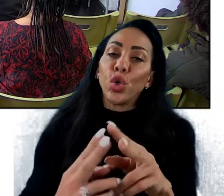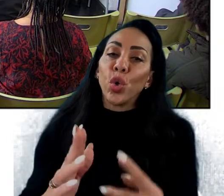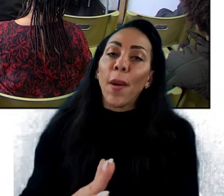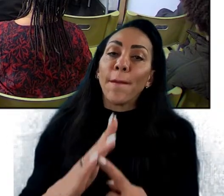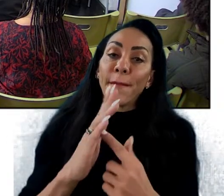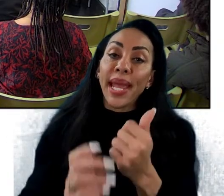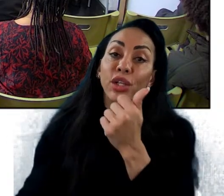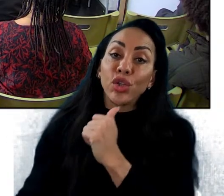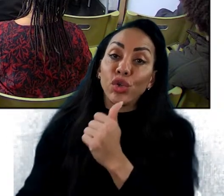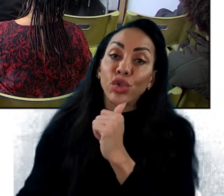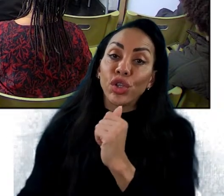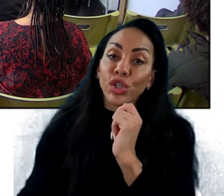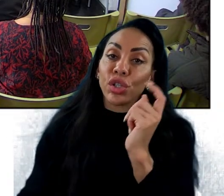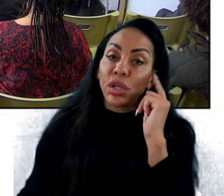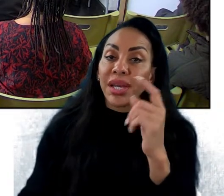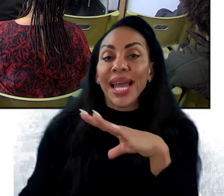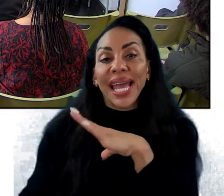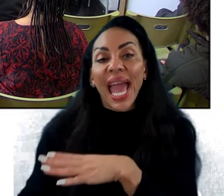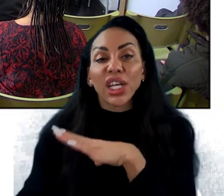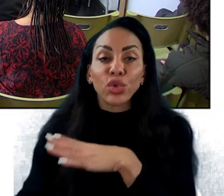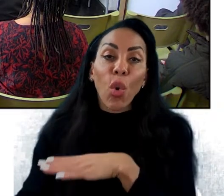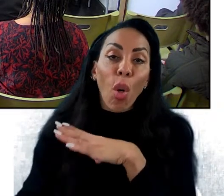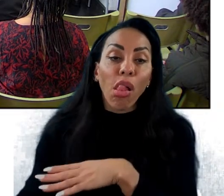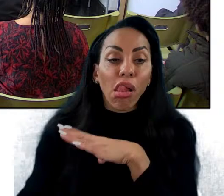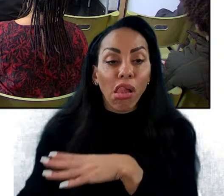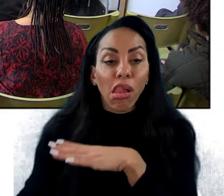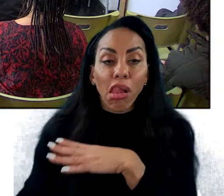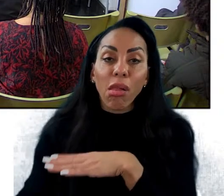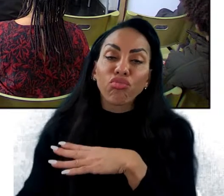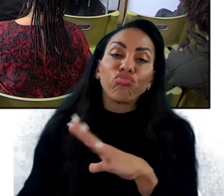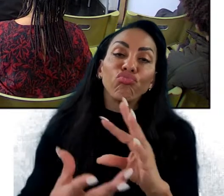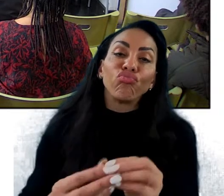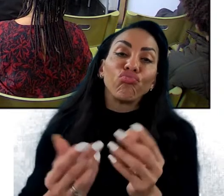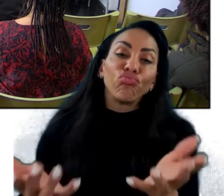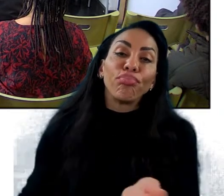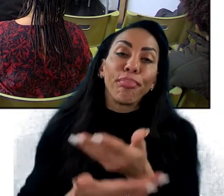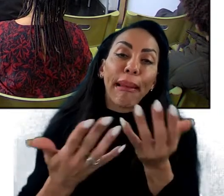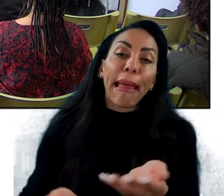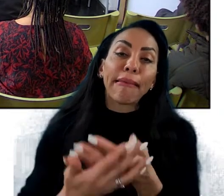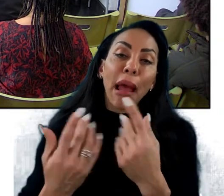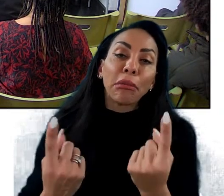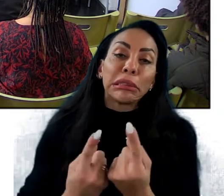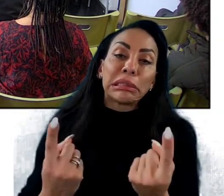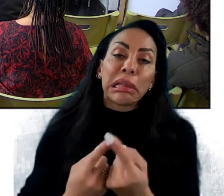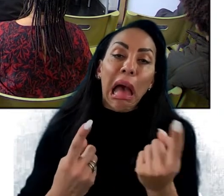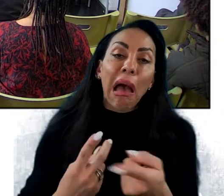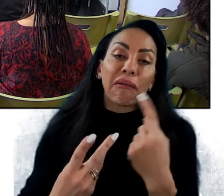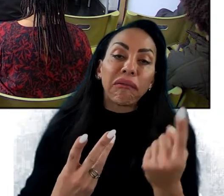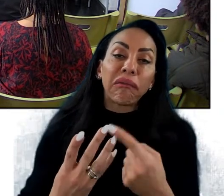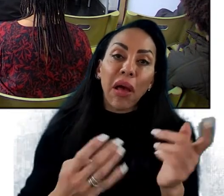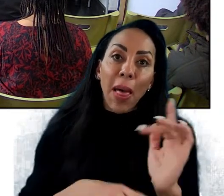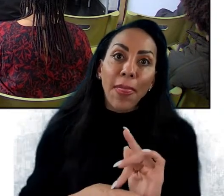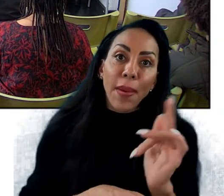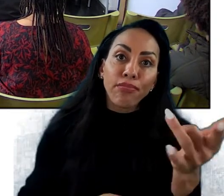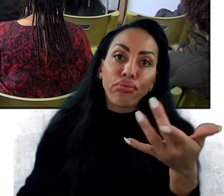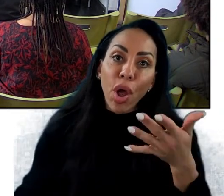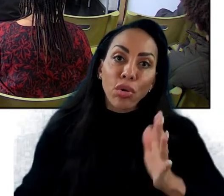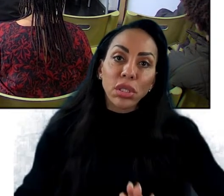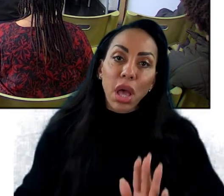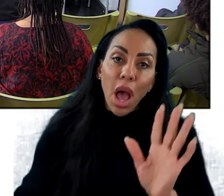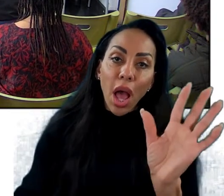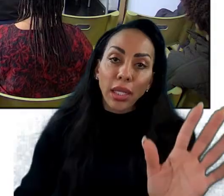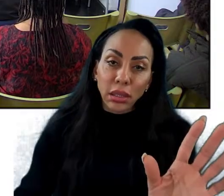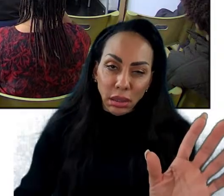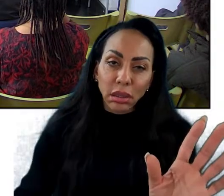that are the casual, just wanting to make fidget toy, kind of play around with some stuff. But then the pro side of it was we had